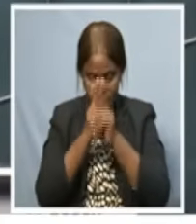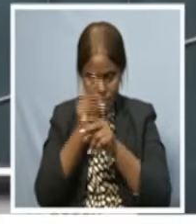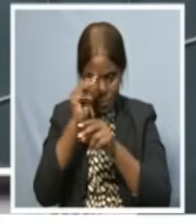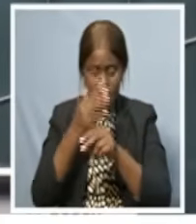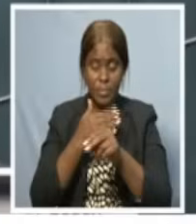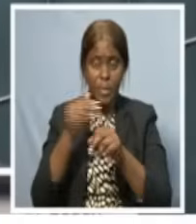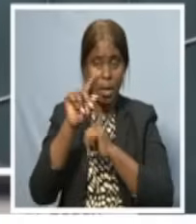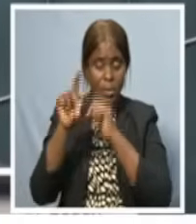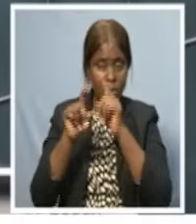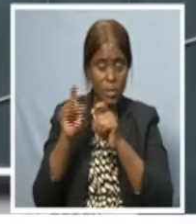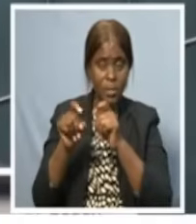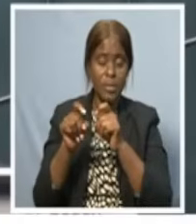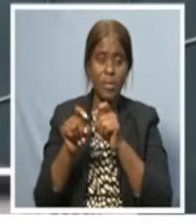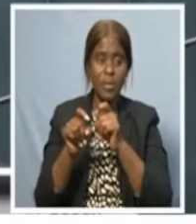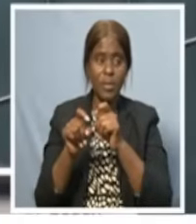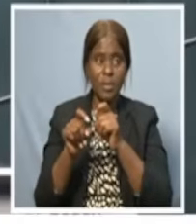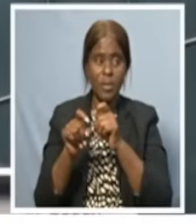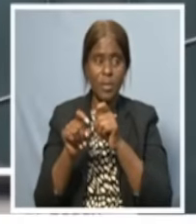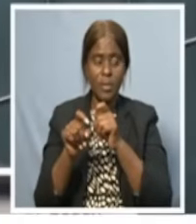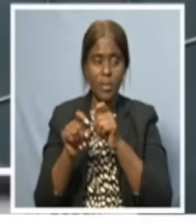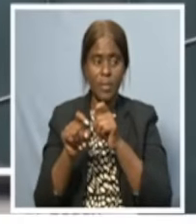Minister,